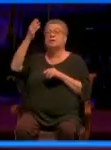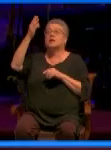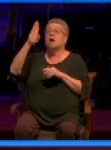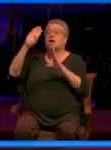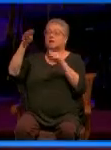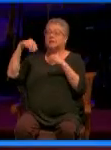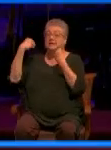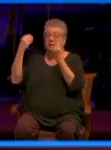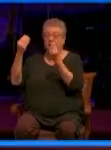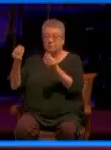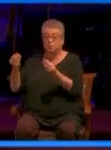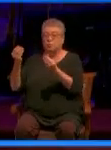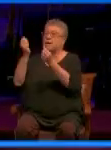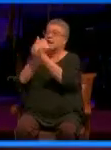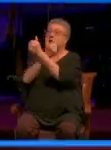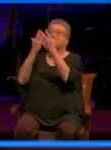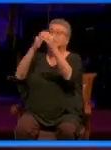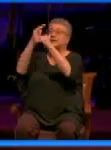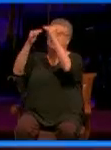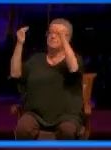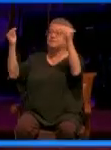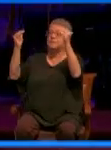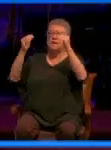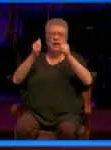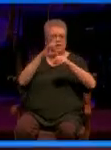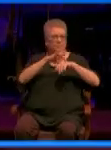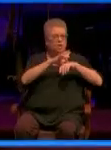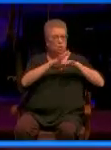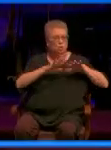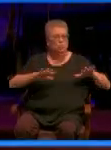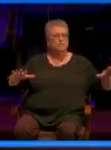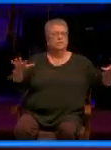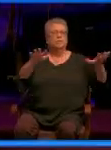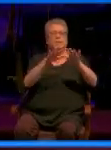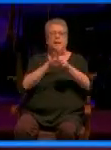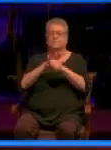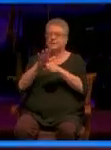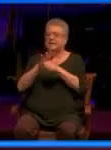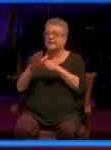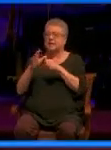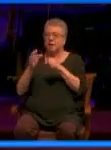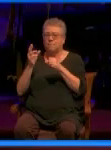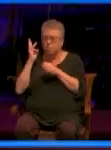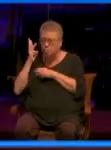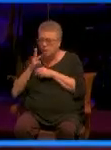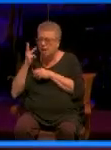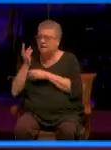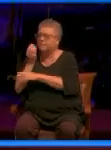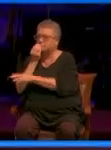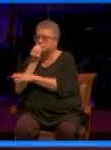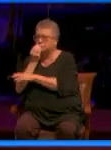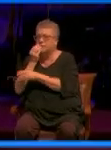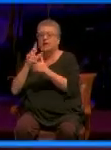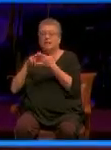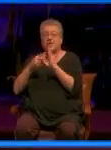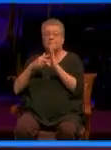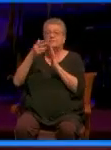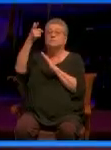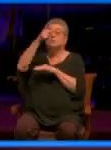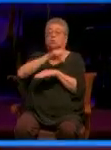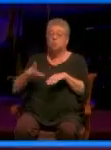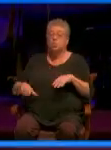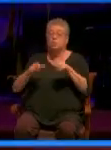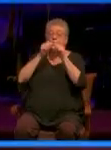the dew of heaven and the fatness of the earth and plenty of grain and wine." That blessing, the dew of heaven, means may the Lord bless your